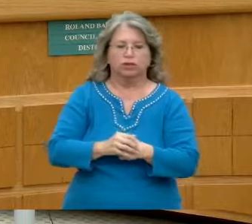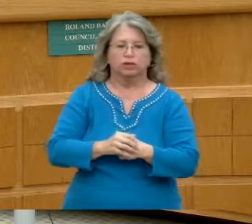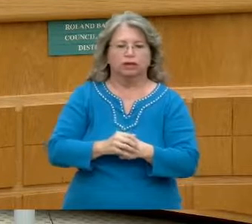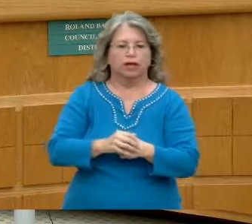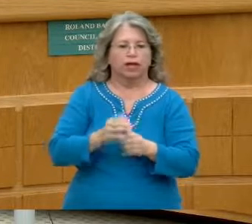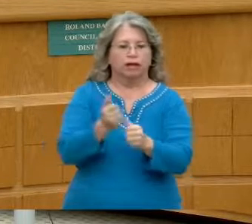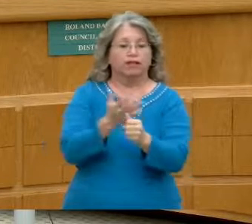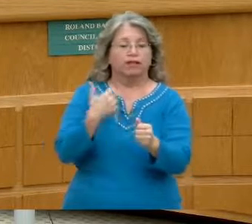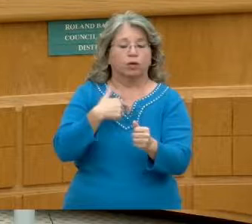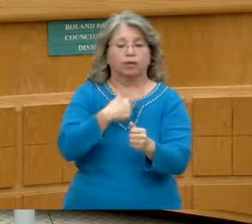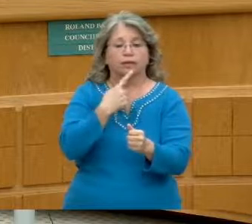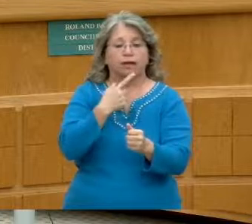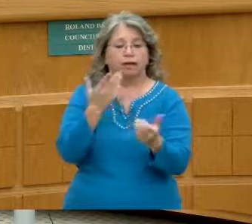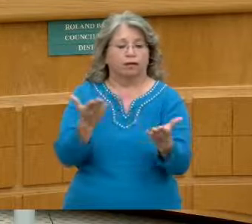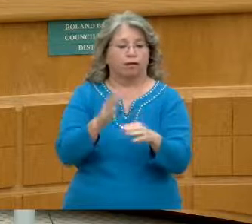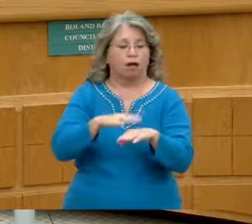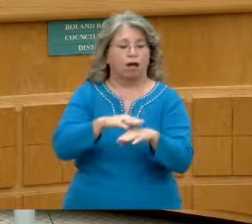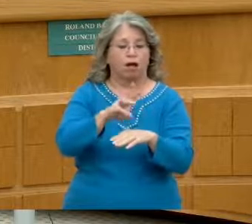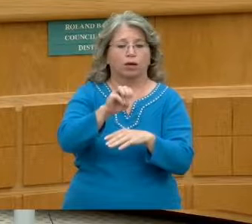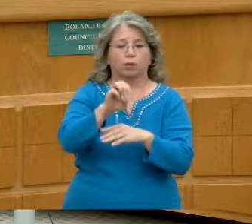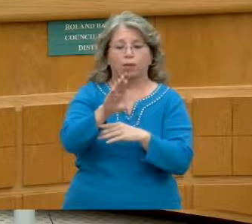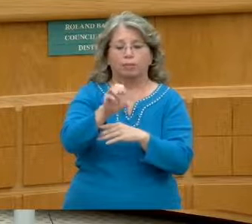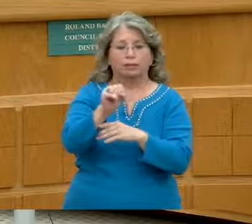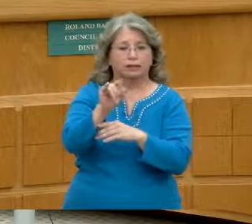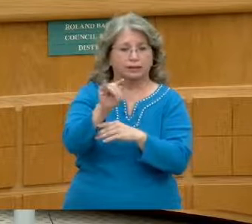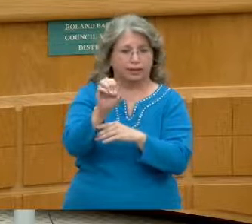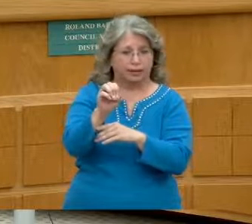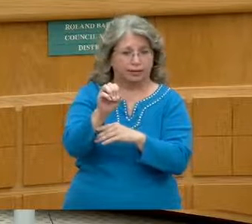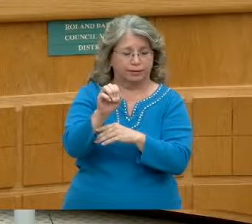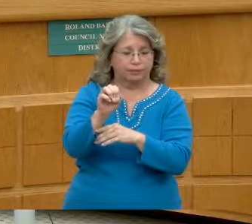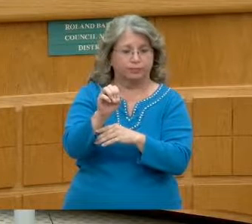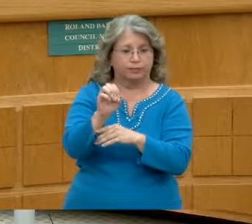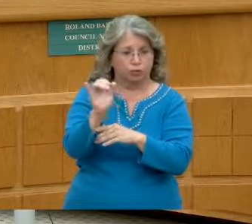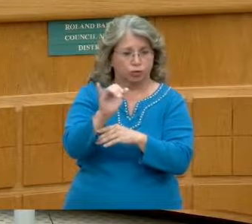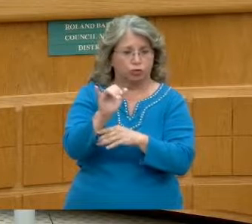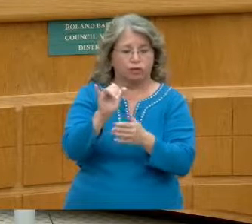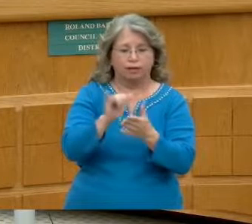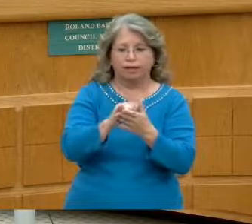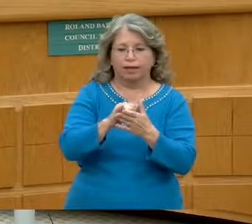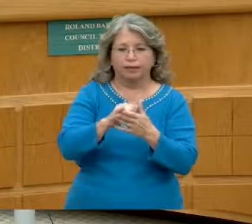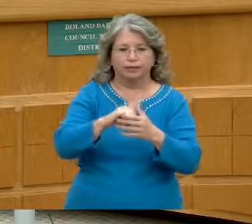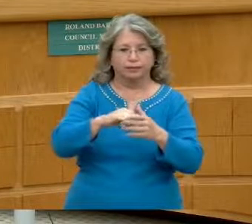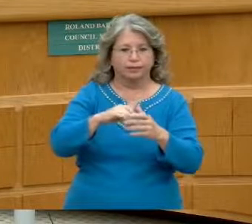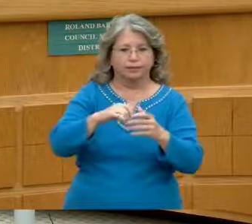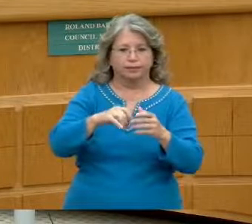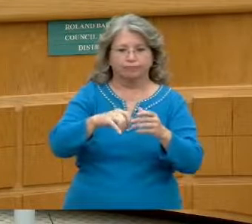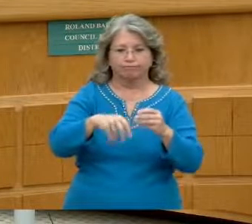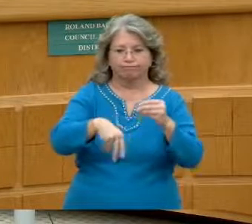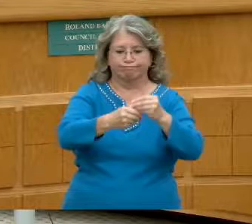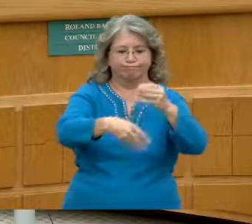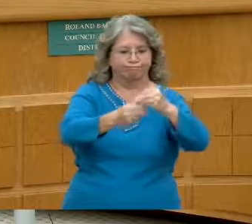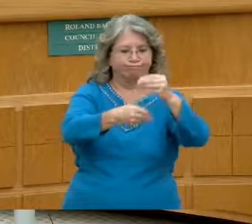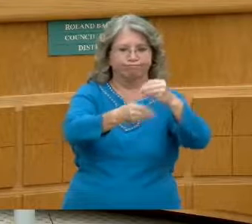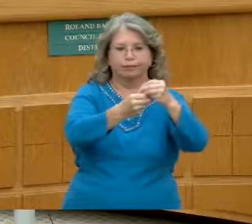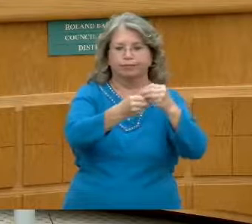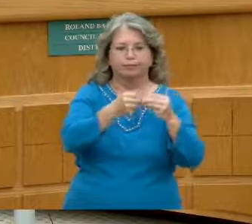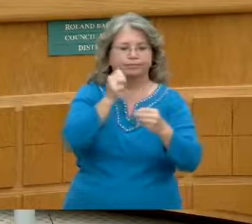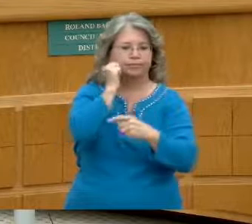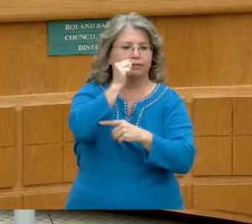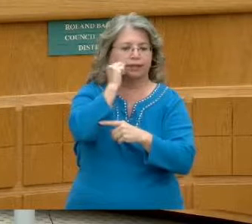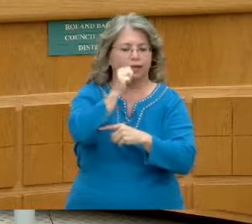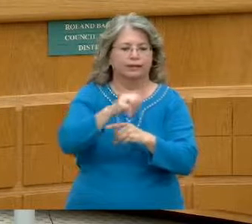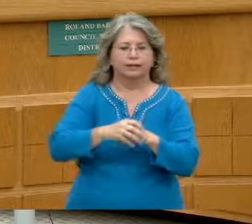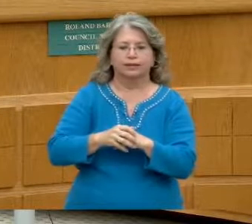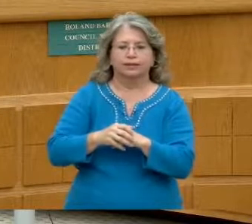city and the county share, and that's updated daily throughout the day, depending on what's going on. We do make appearances now